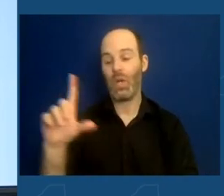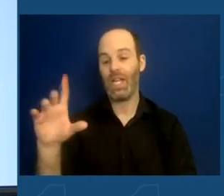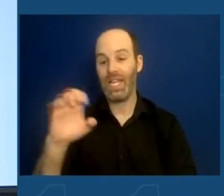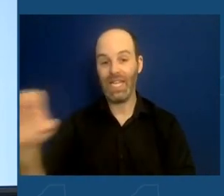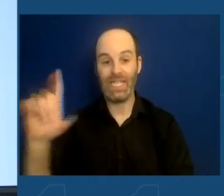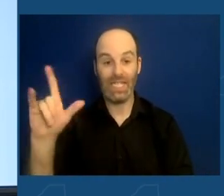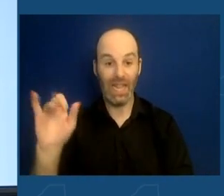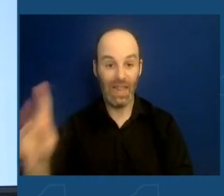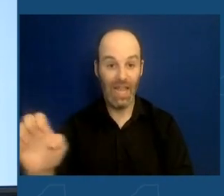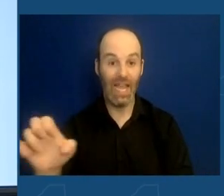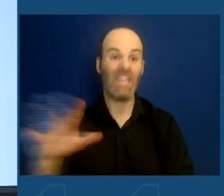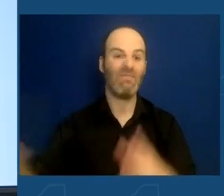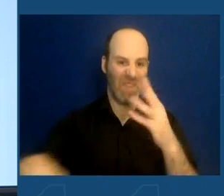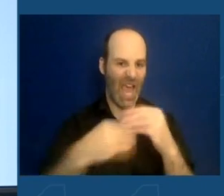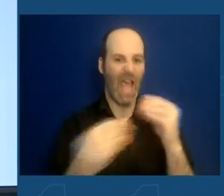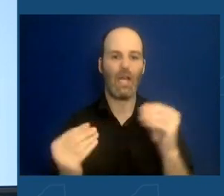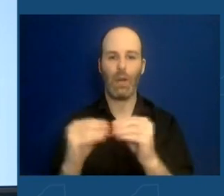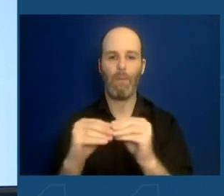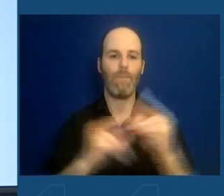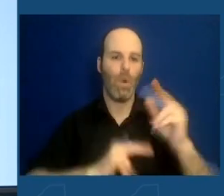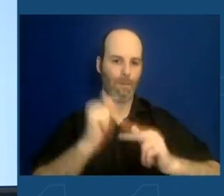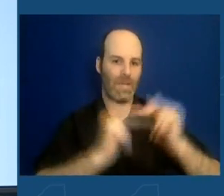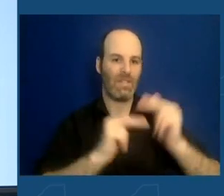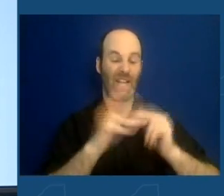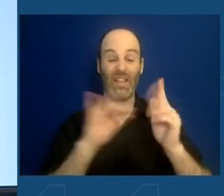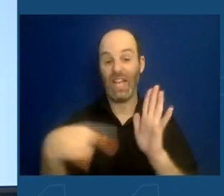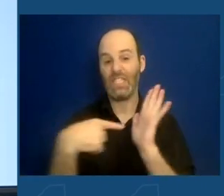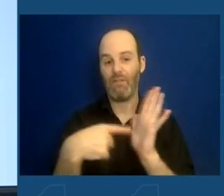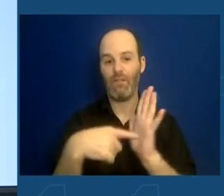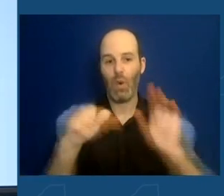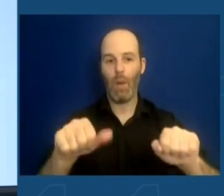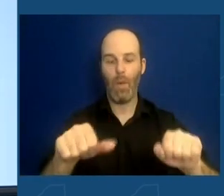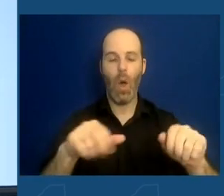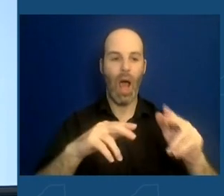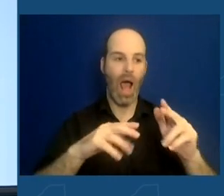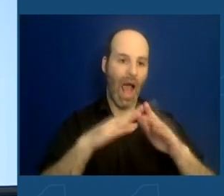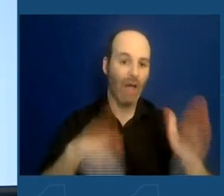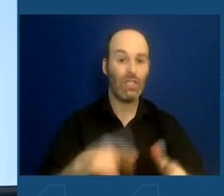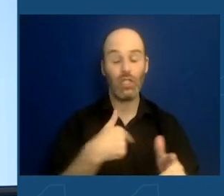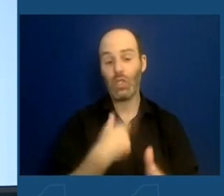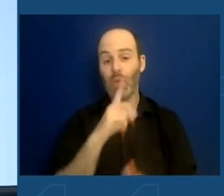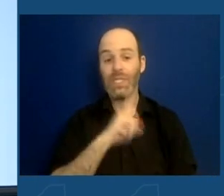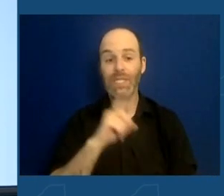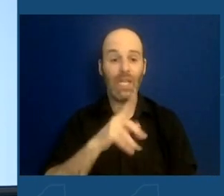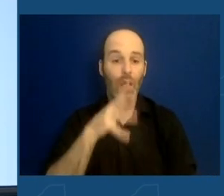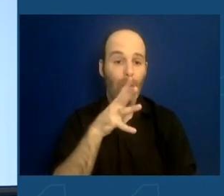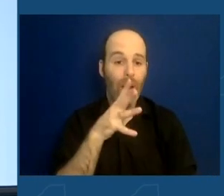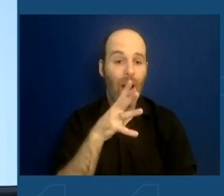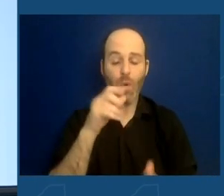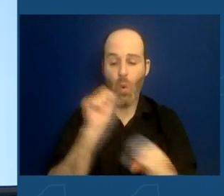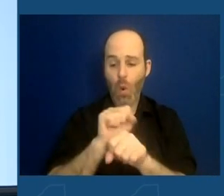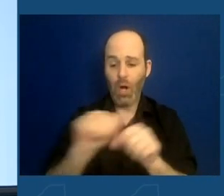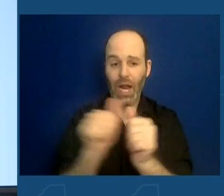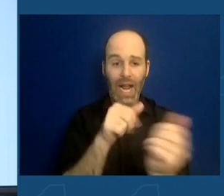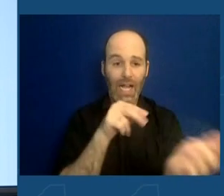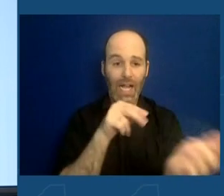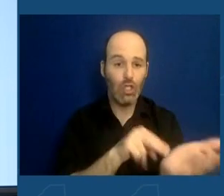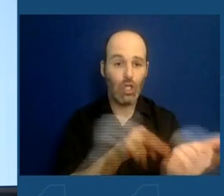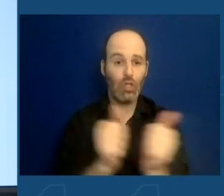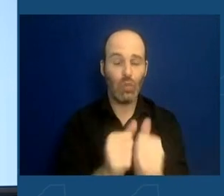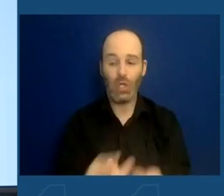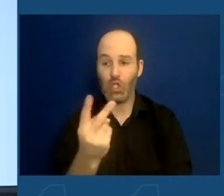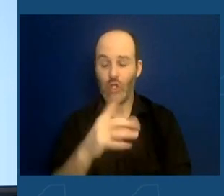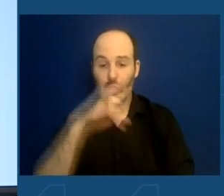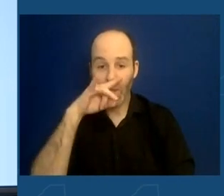Lake. That's the affordable housing, so that the single mother with two kids working as a nurse can afford